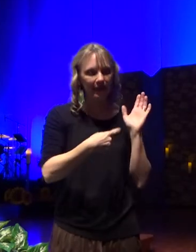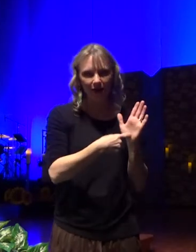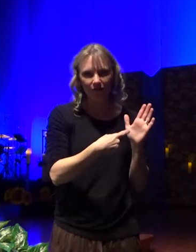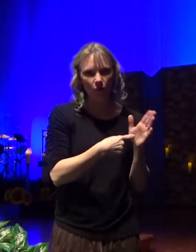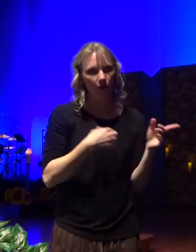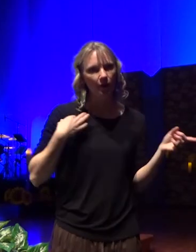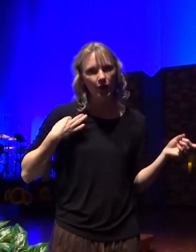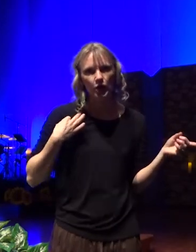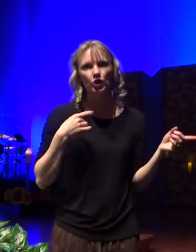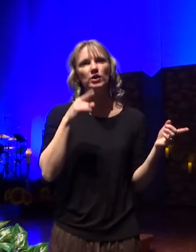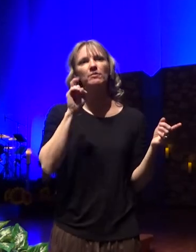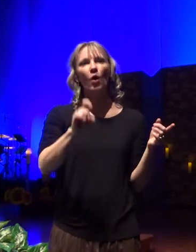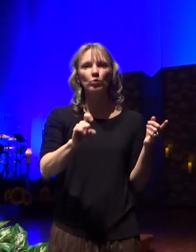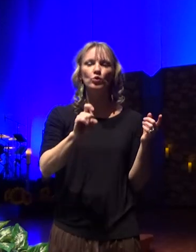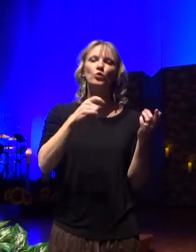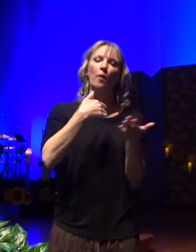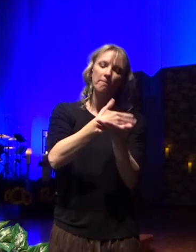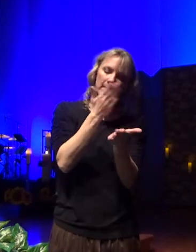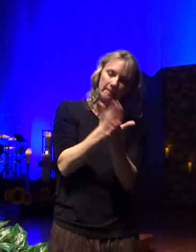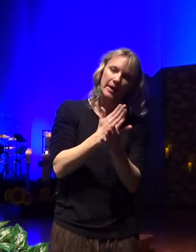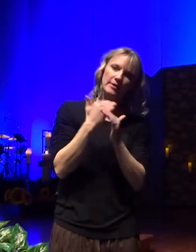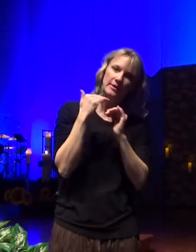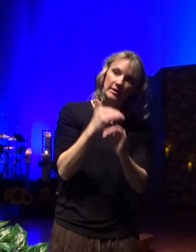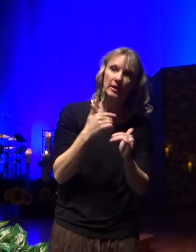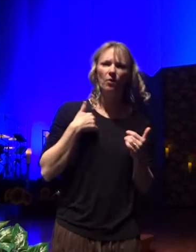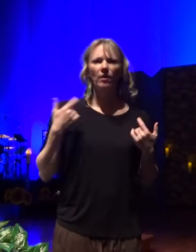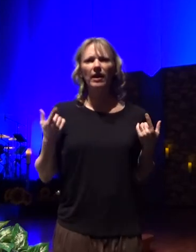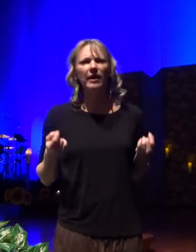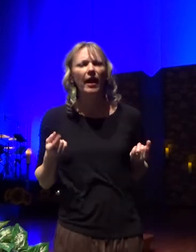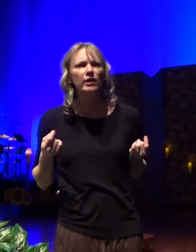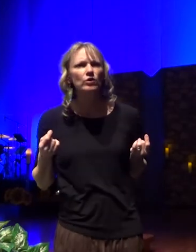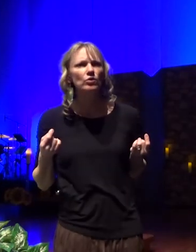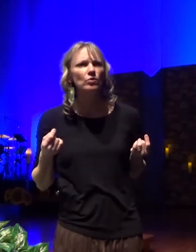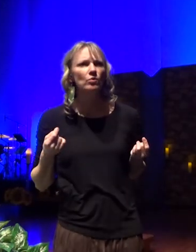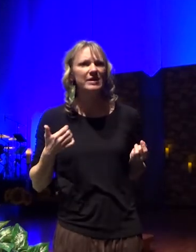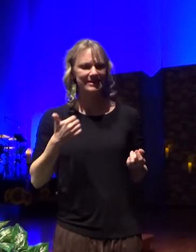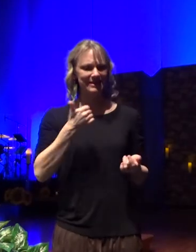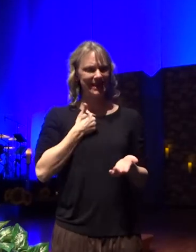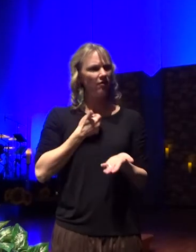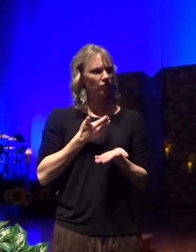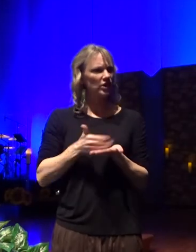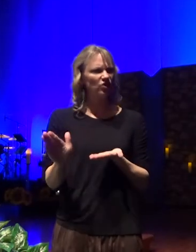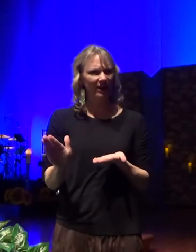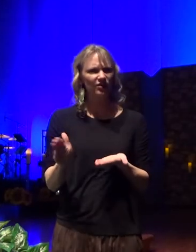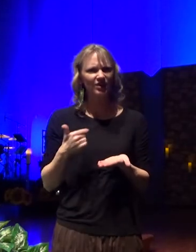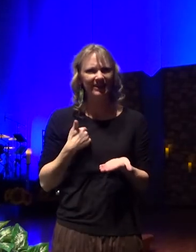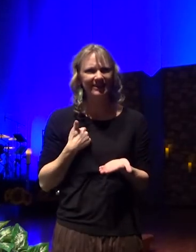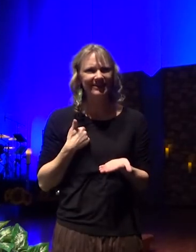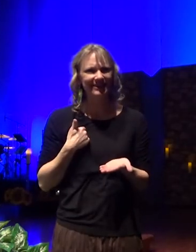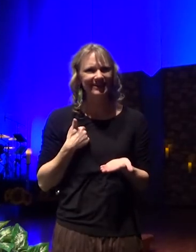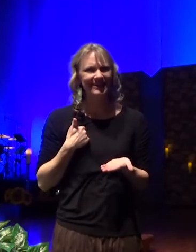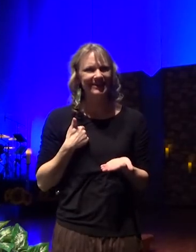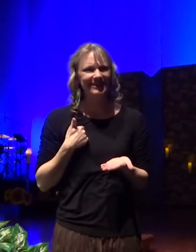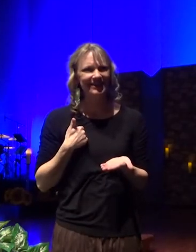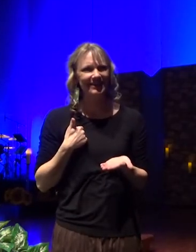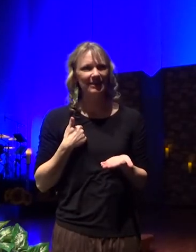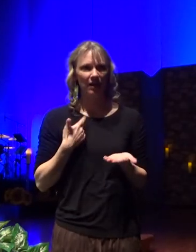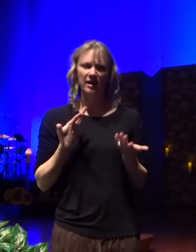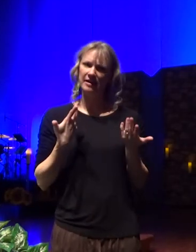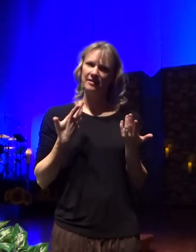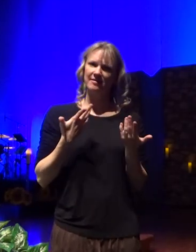really afford that shirt. You're supposed to stay on a budget. And what have I done? Self-rejection. Right?